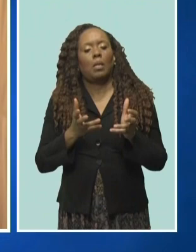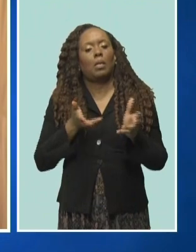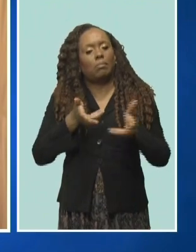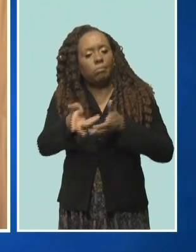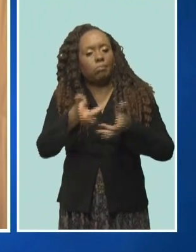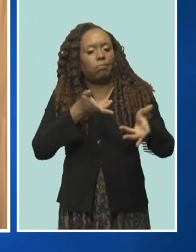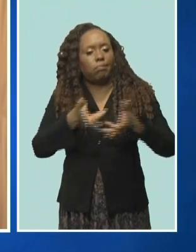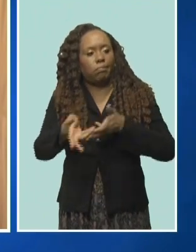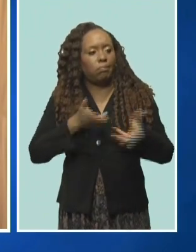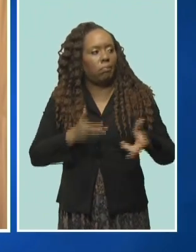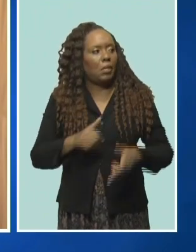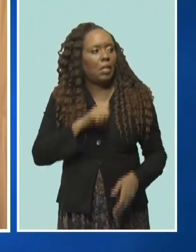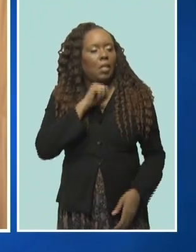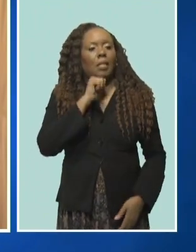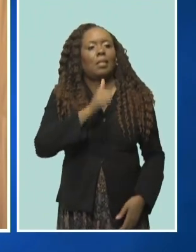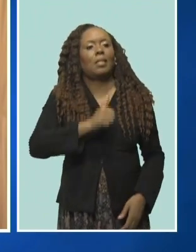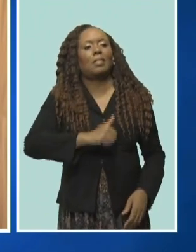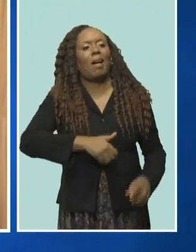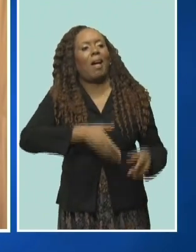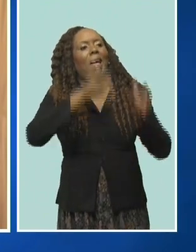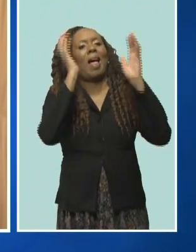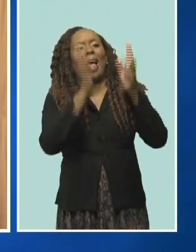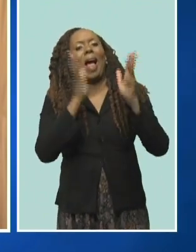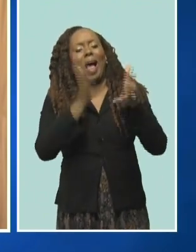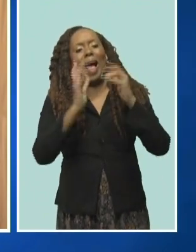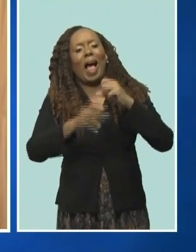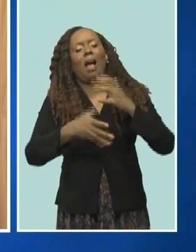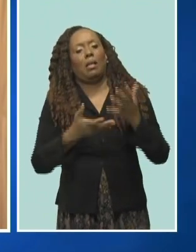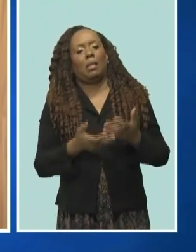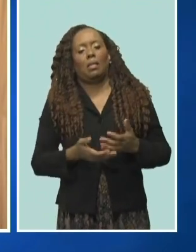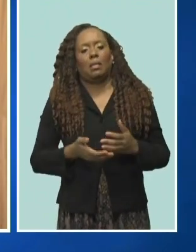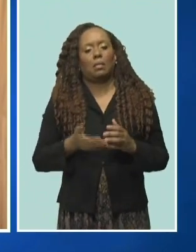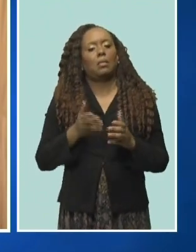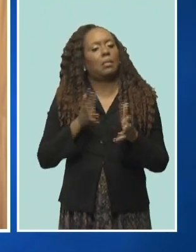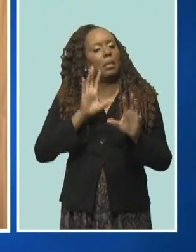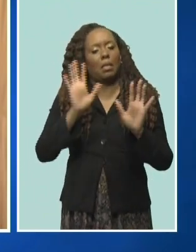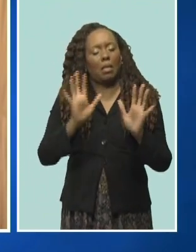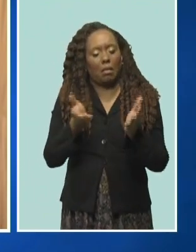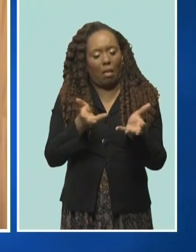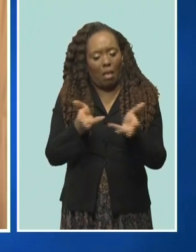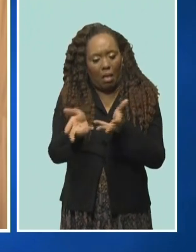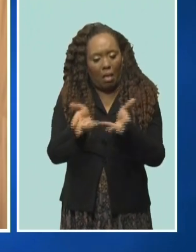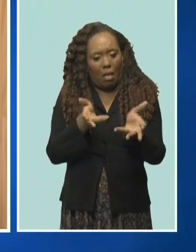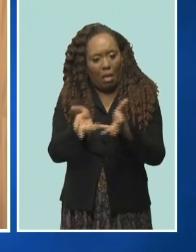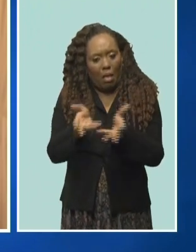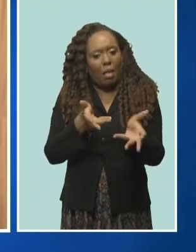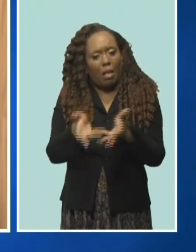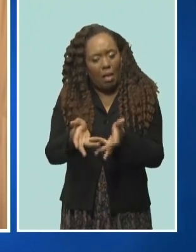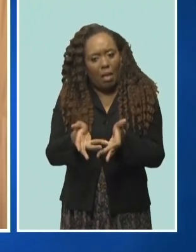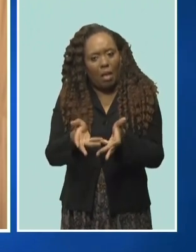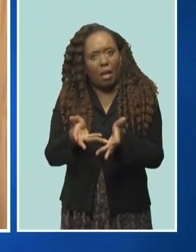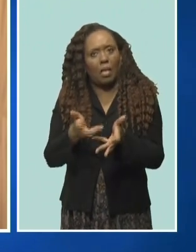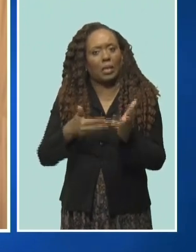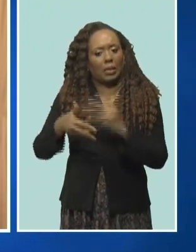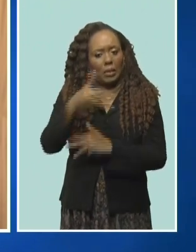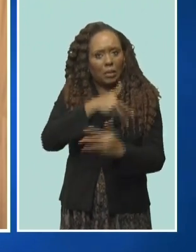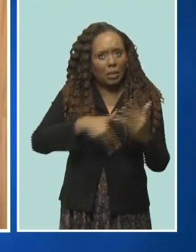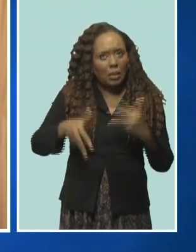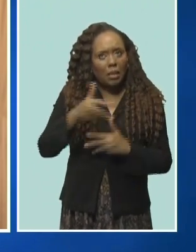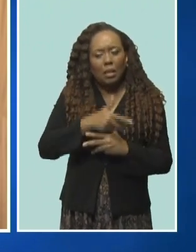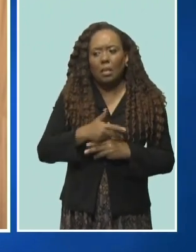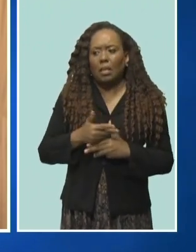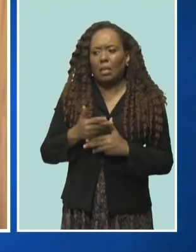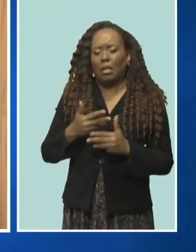not about, and certainly not at, because you know where that's going to end up. Let us truly see each other and